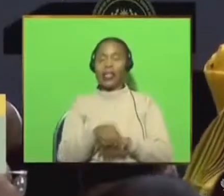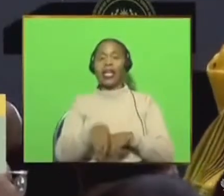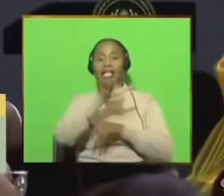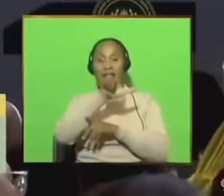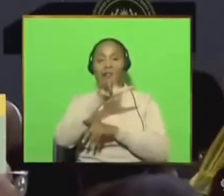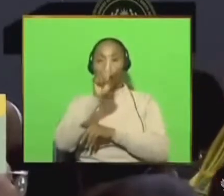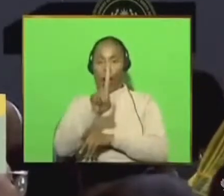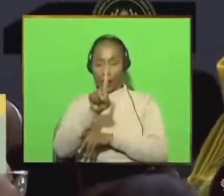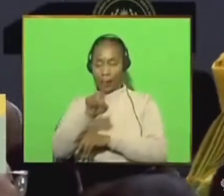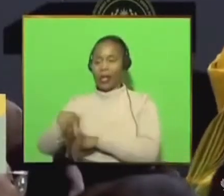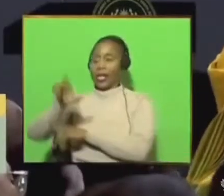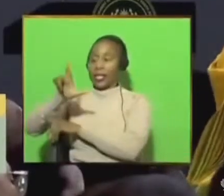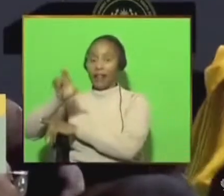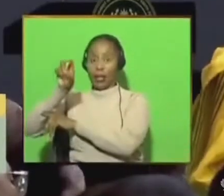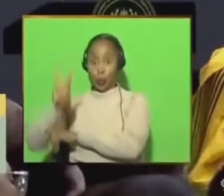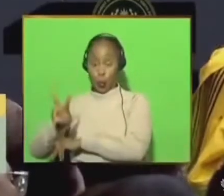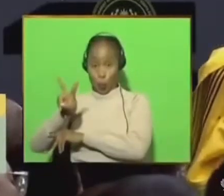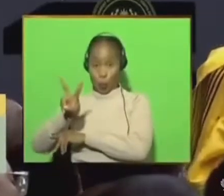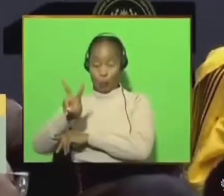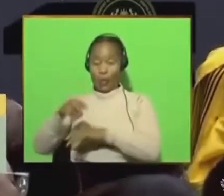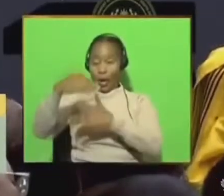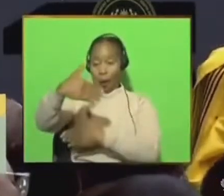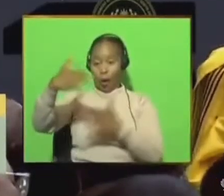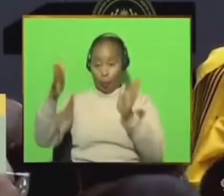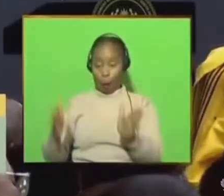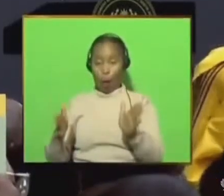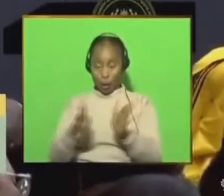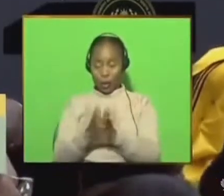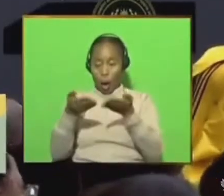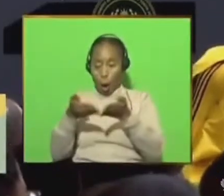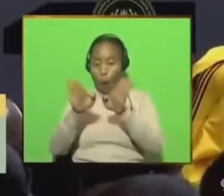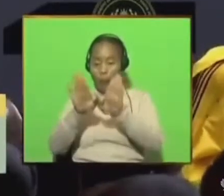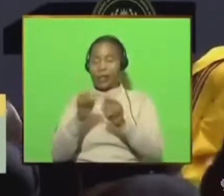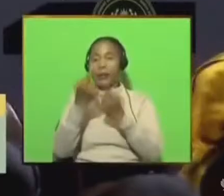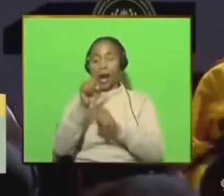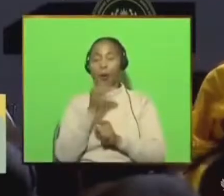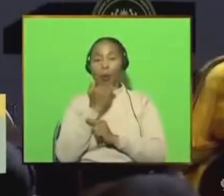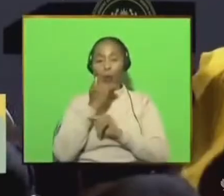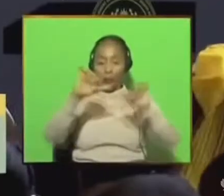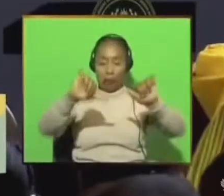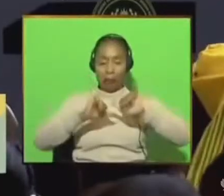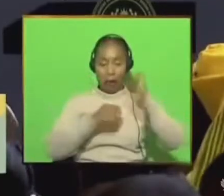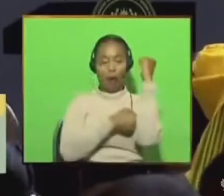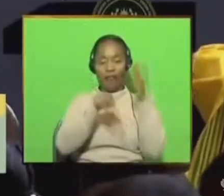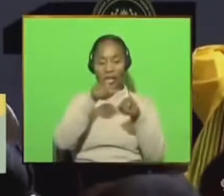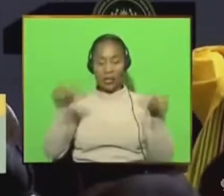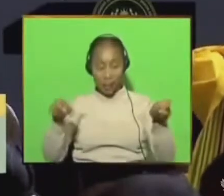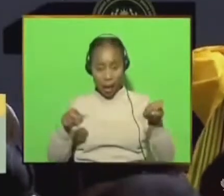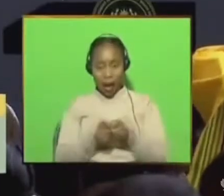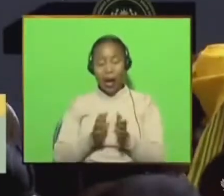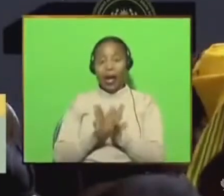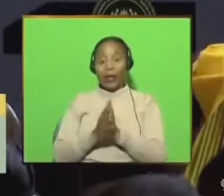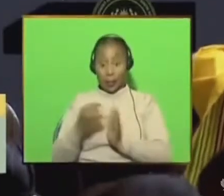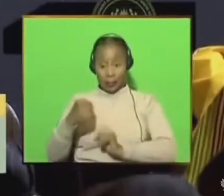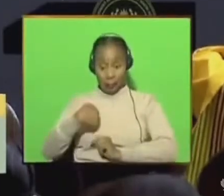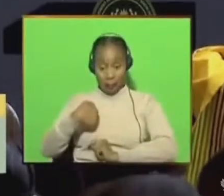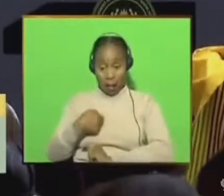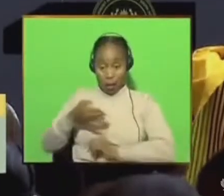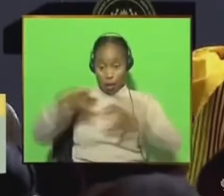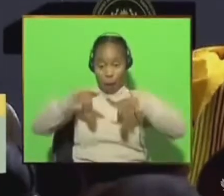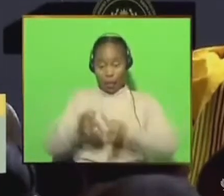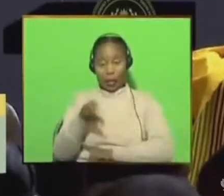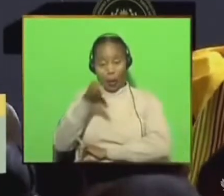7-2, the ballot box must be opened by the returning officer in the presence of the presiding officer, and